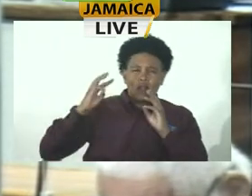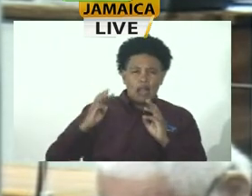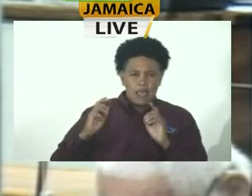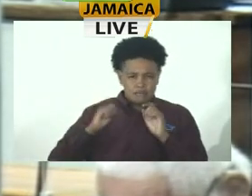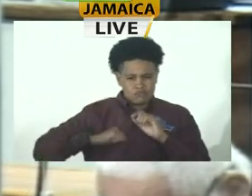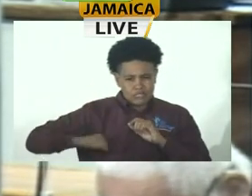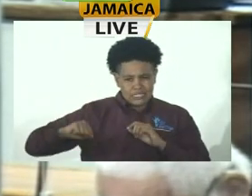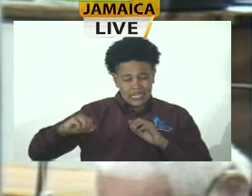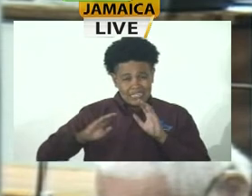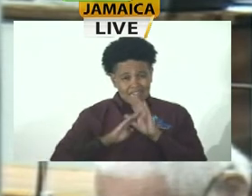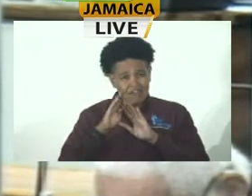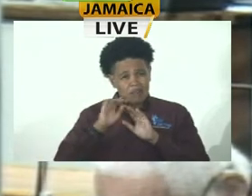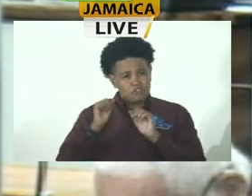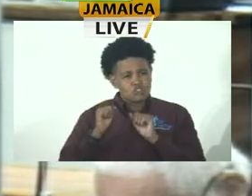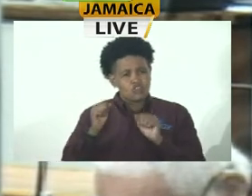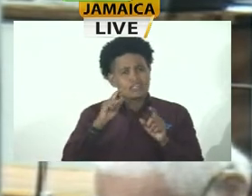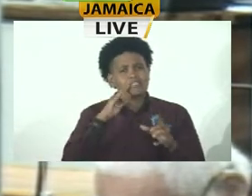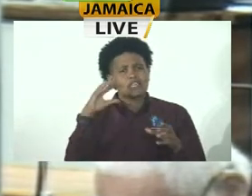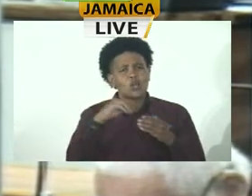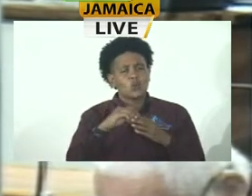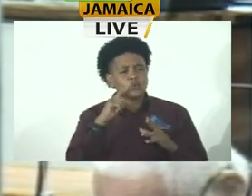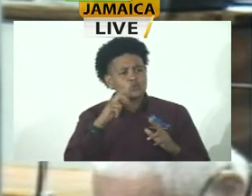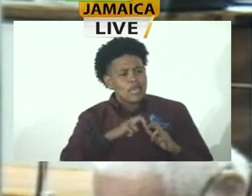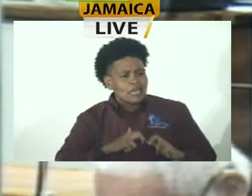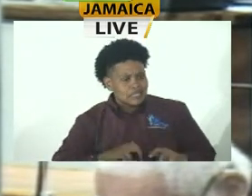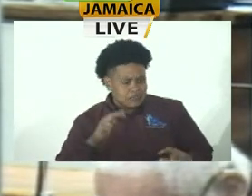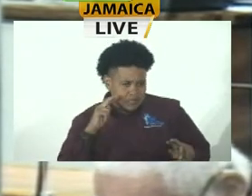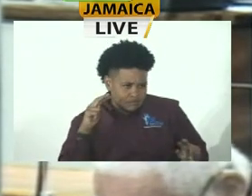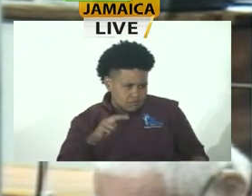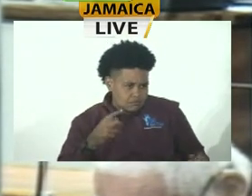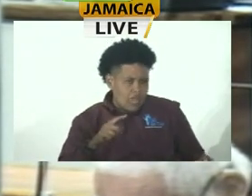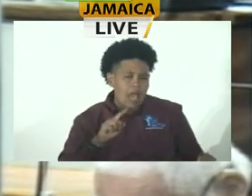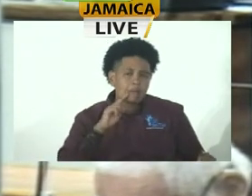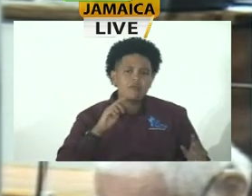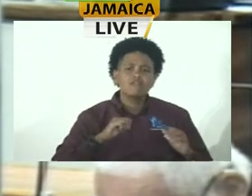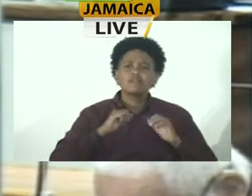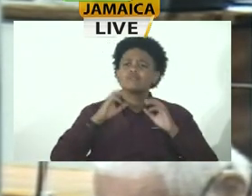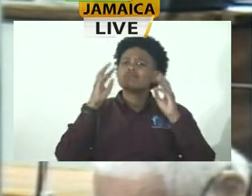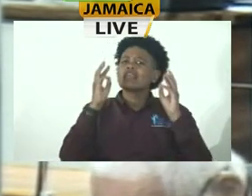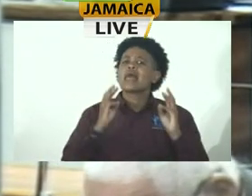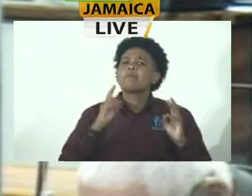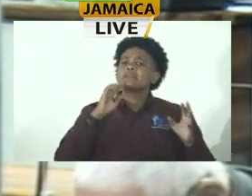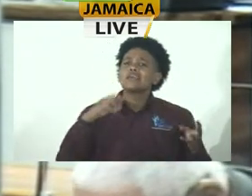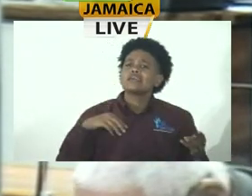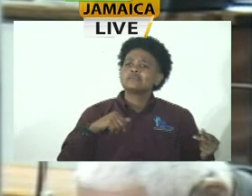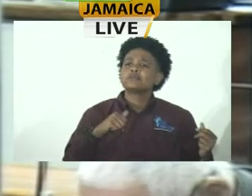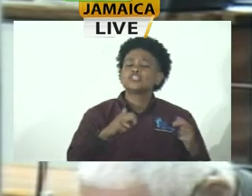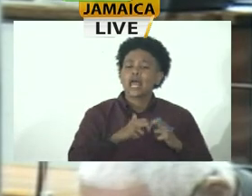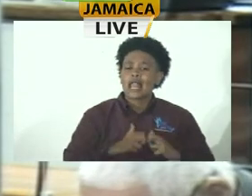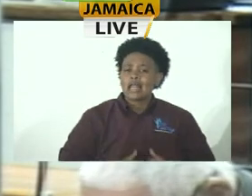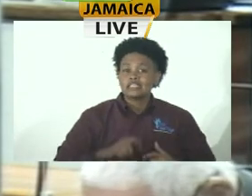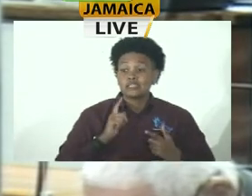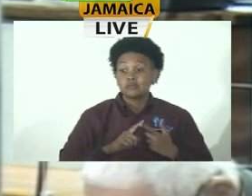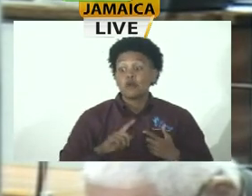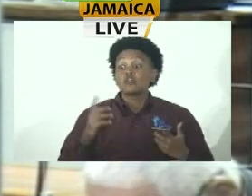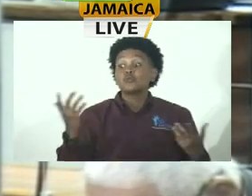strategy it includes the assessment madam speaker of climate expenditure analysis and modeling to support the